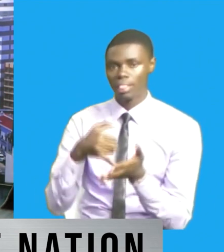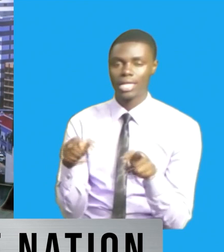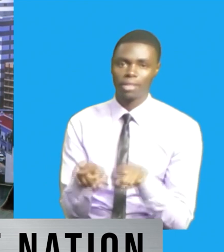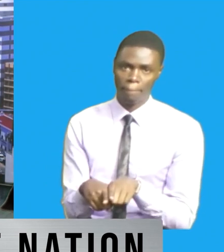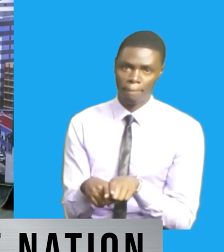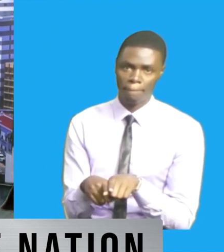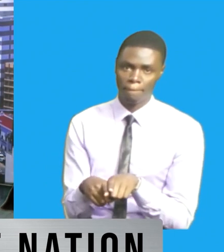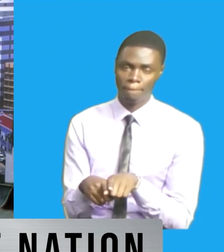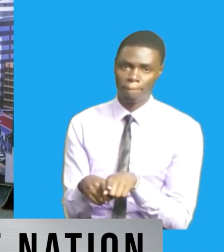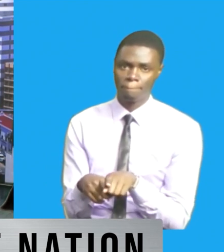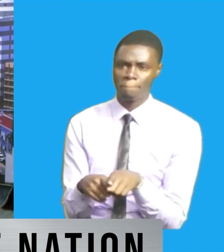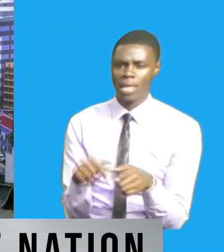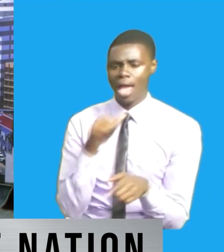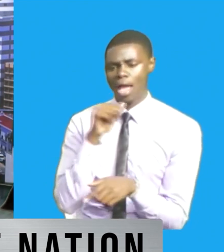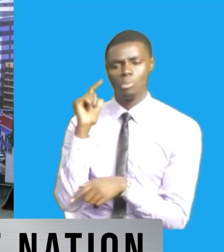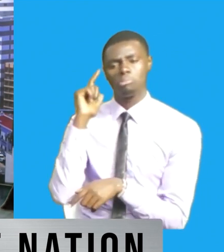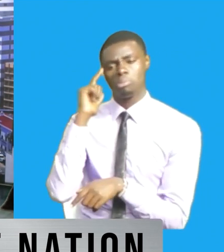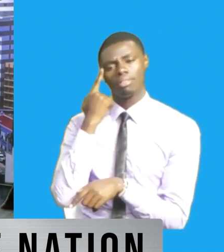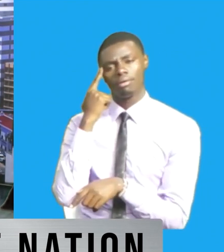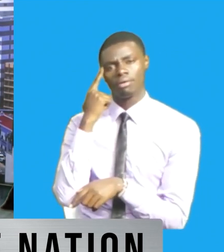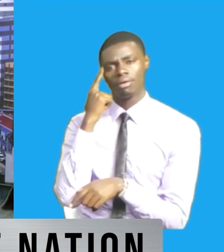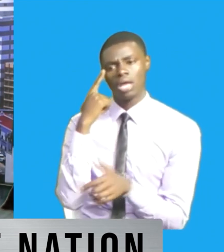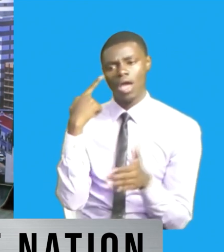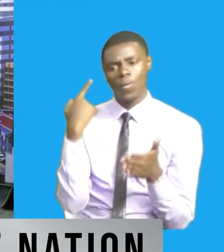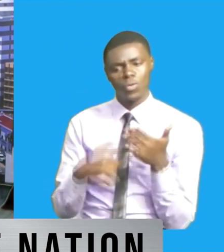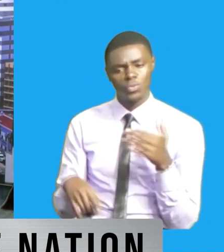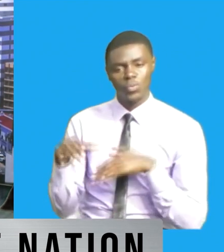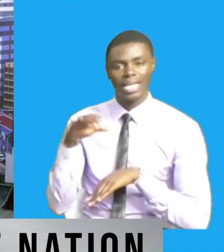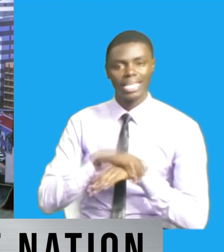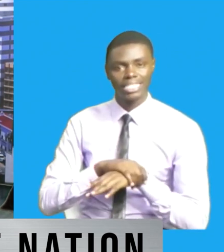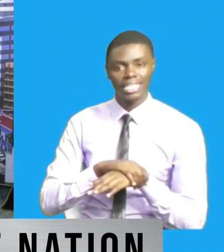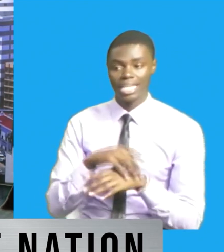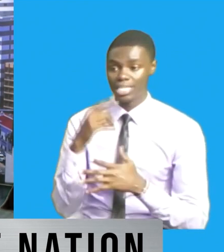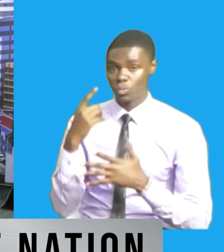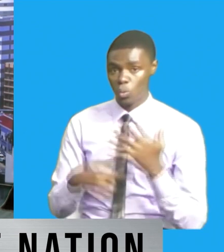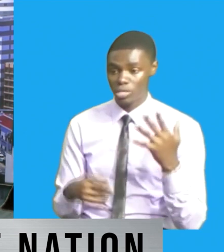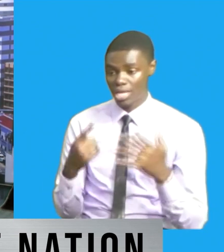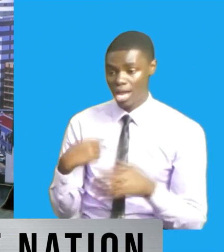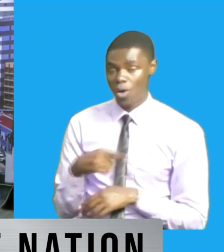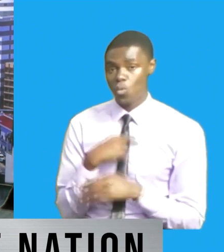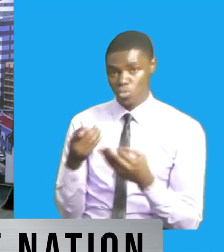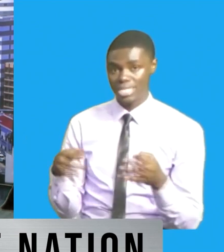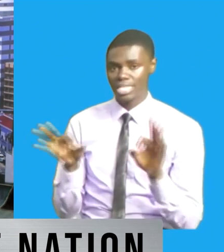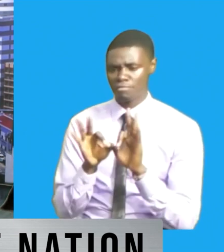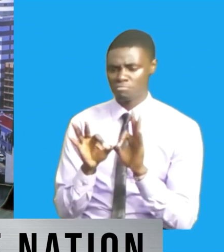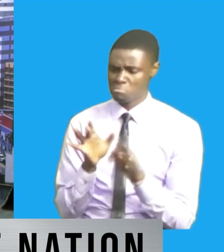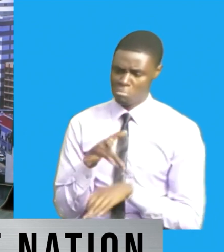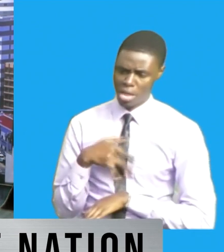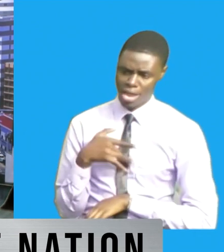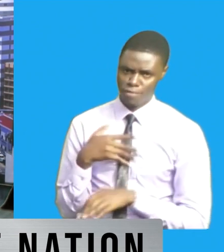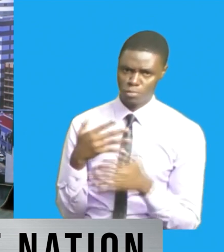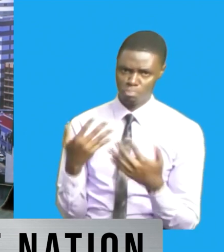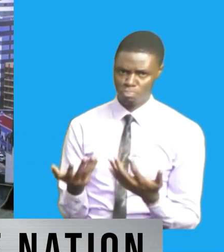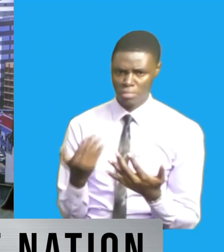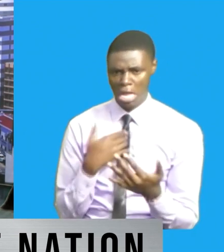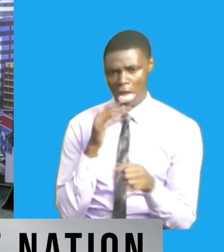things. Right. I don't think that what we are getting is what we deserve, because what I feel is that